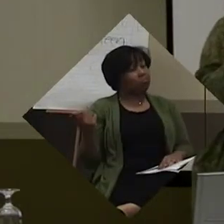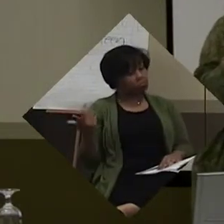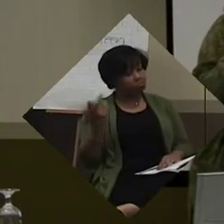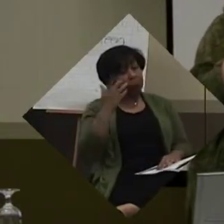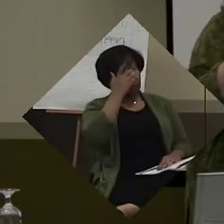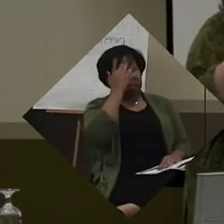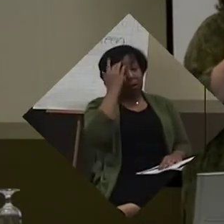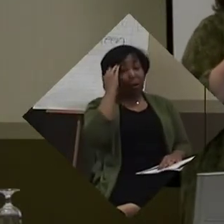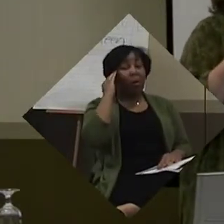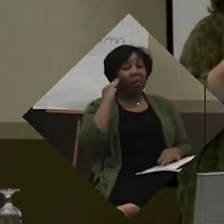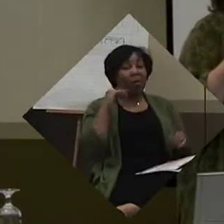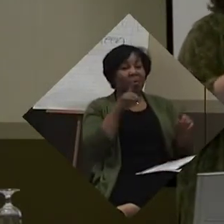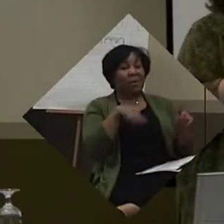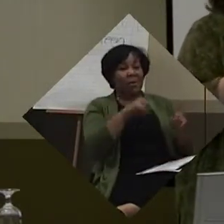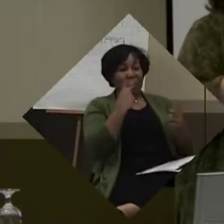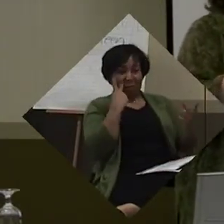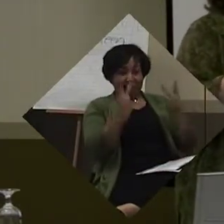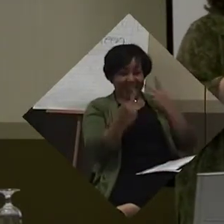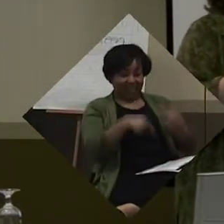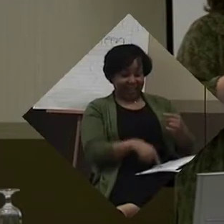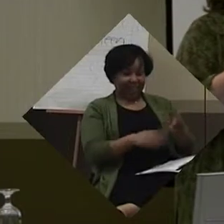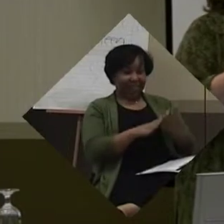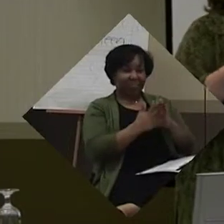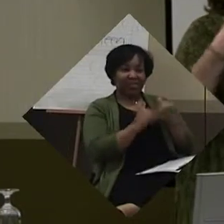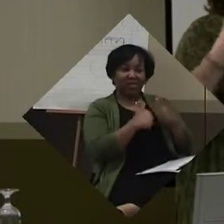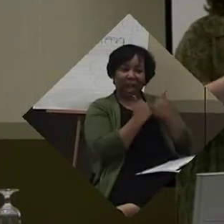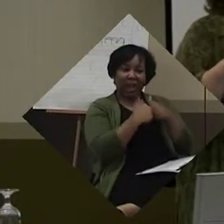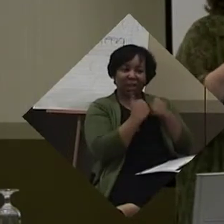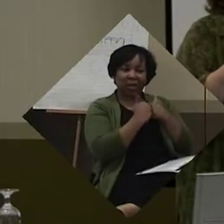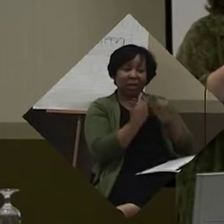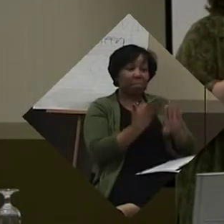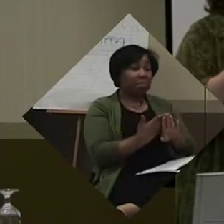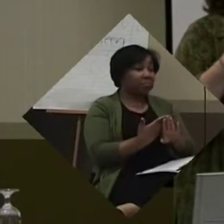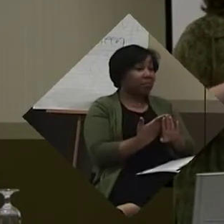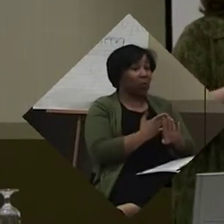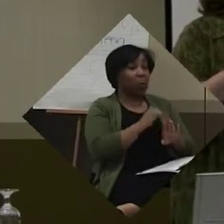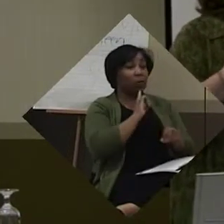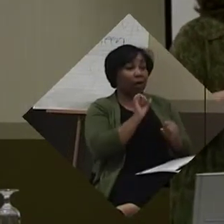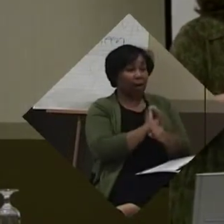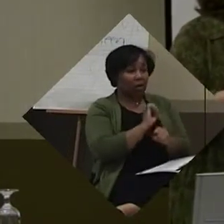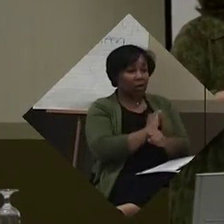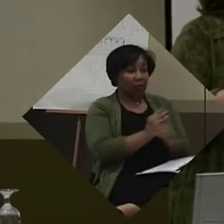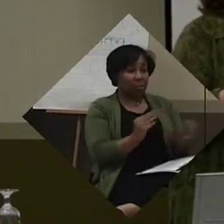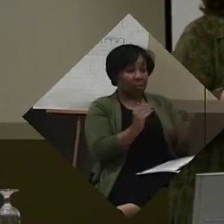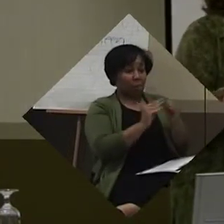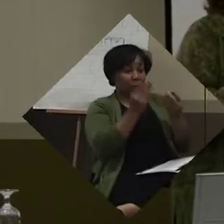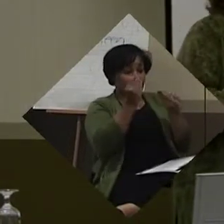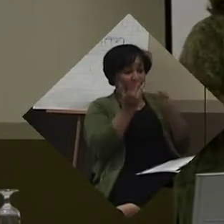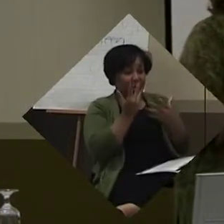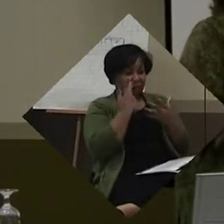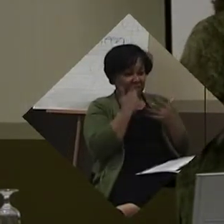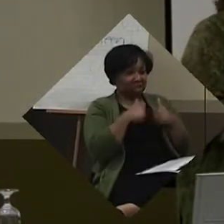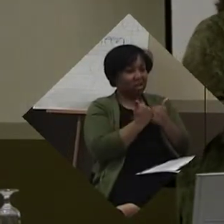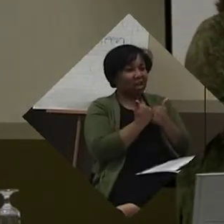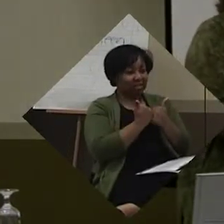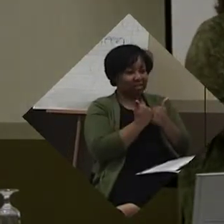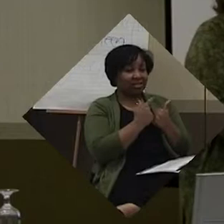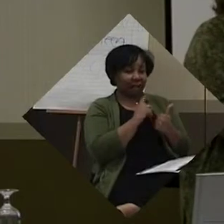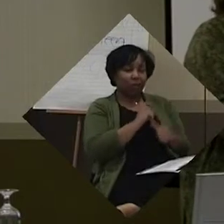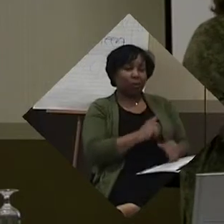you're seeing how challenging this can be before you actually have more of this information.